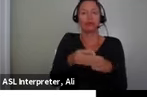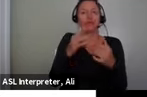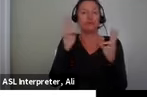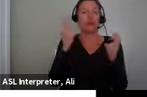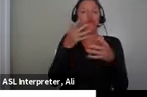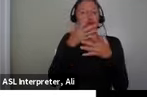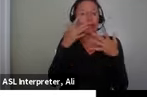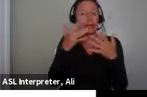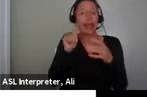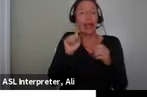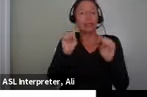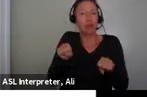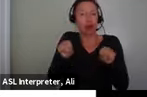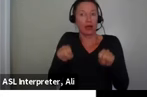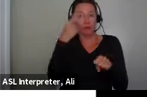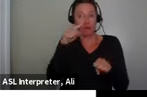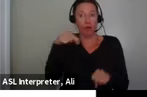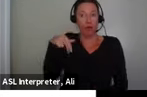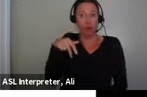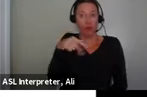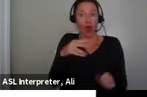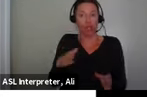pedestrians.